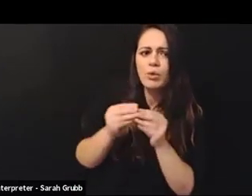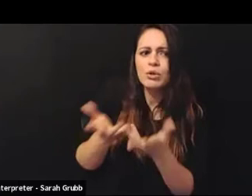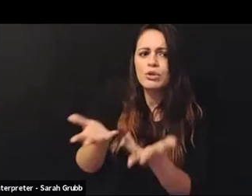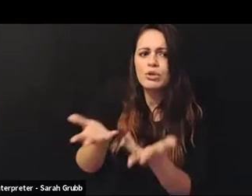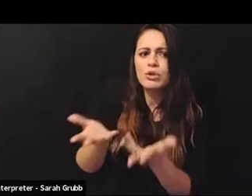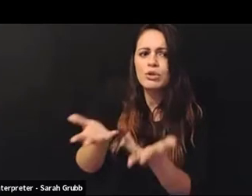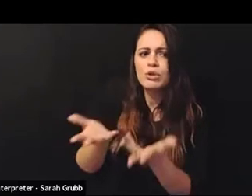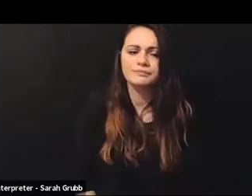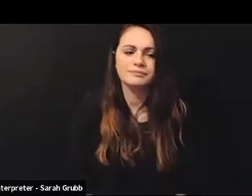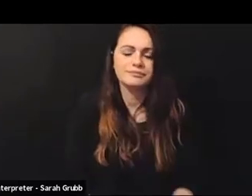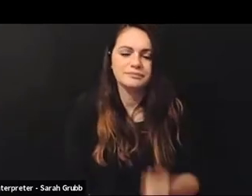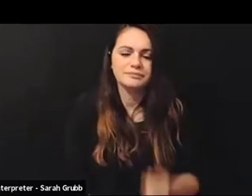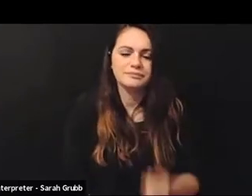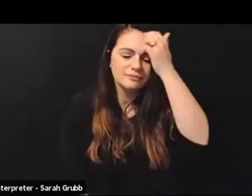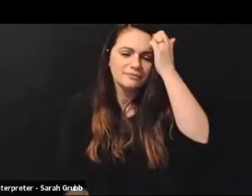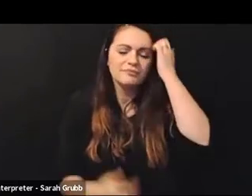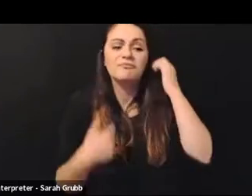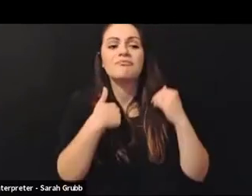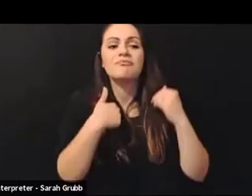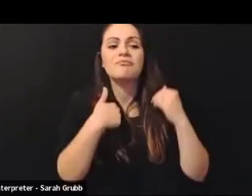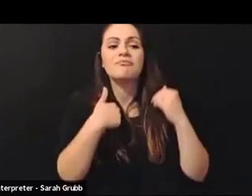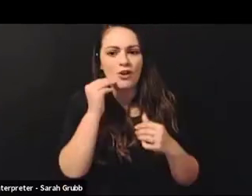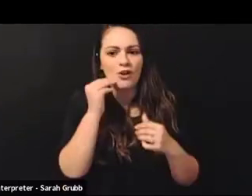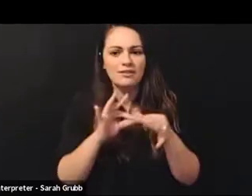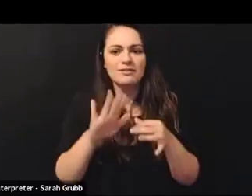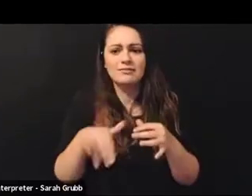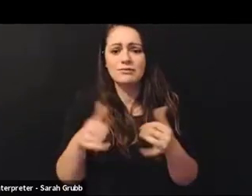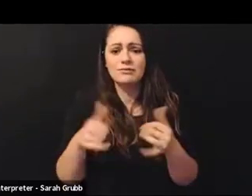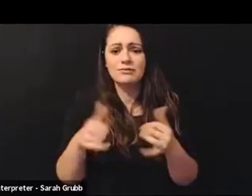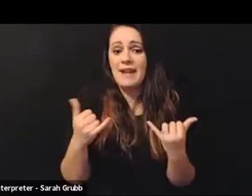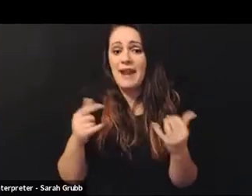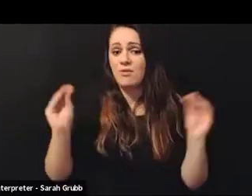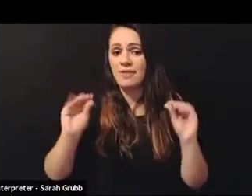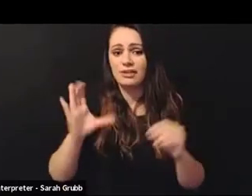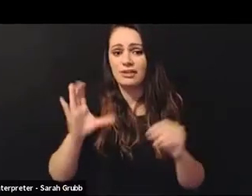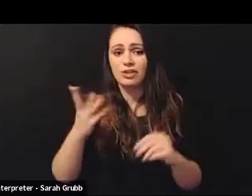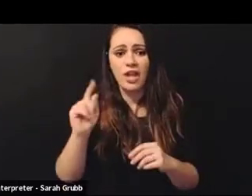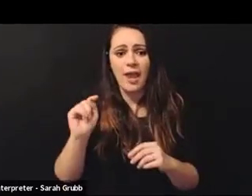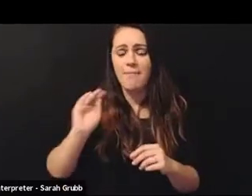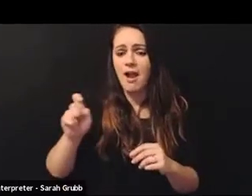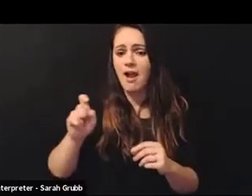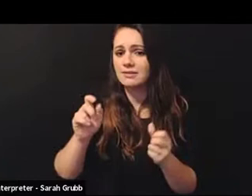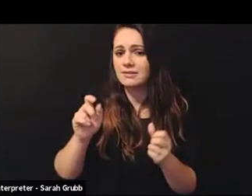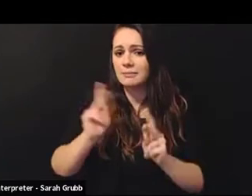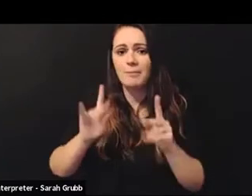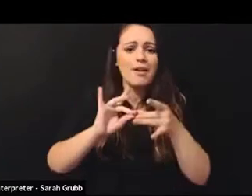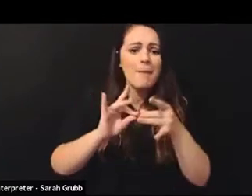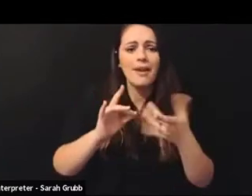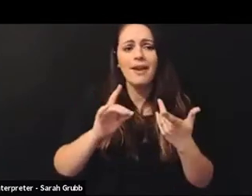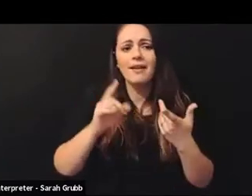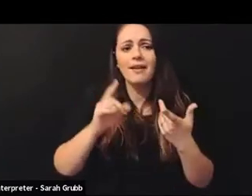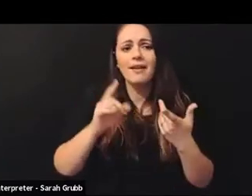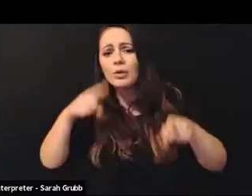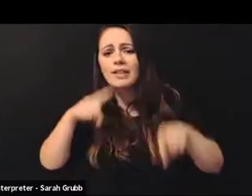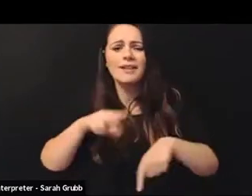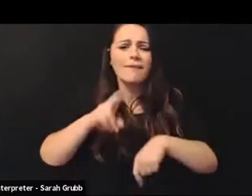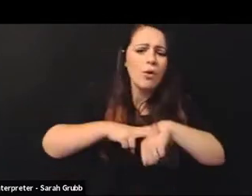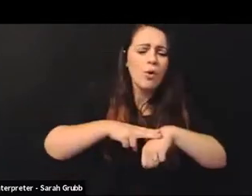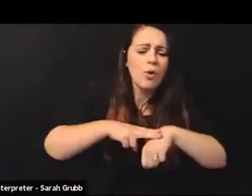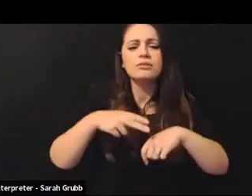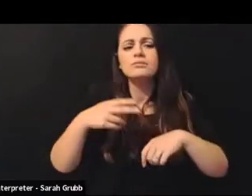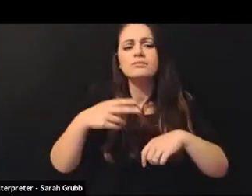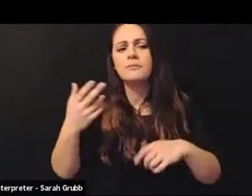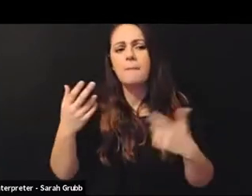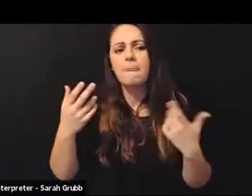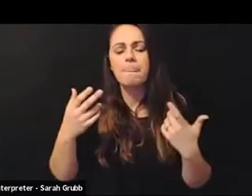And this is Marilyn speaking. So far, there's nothing in the chat box, just people agree. And of course, as far as with the little pop